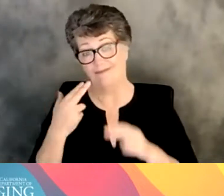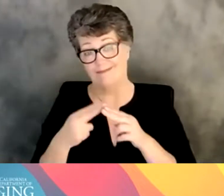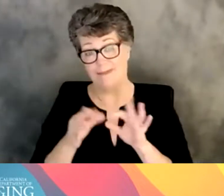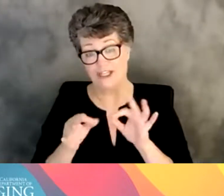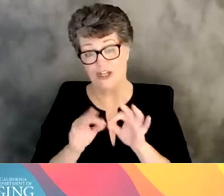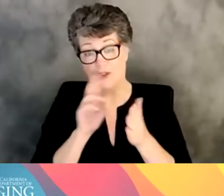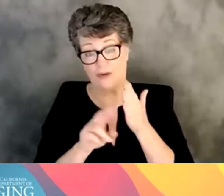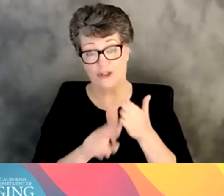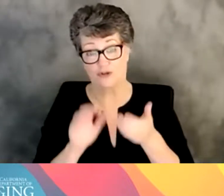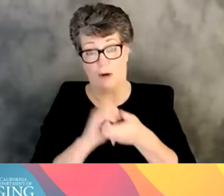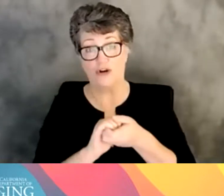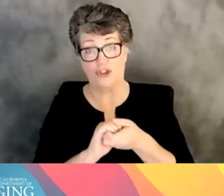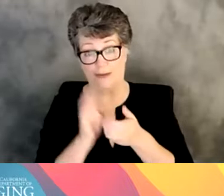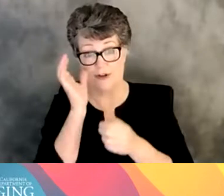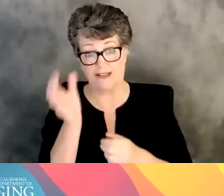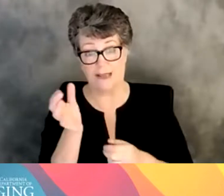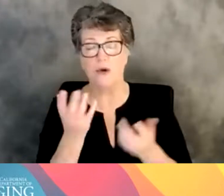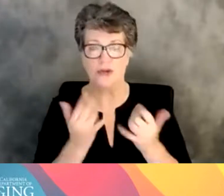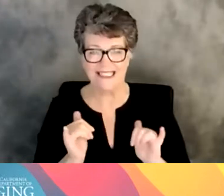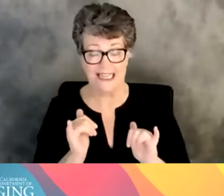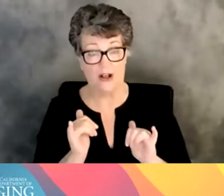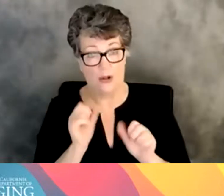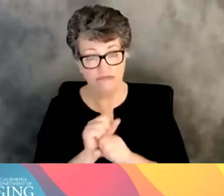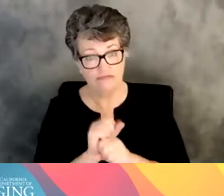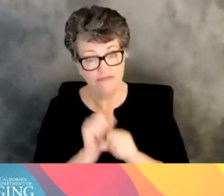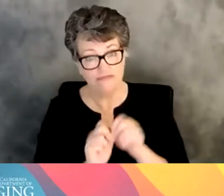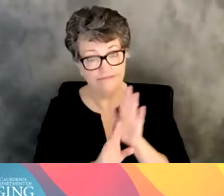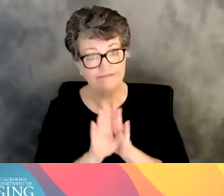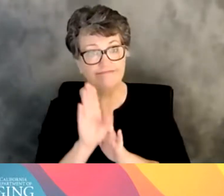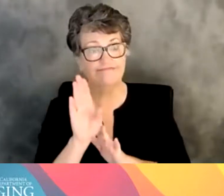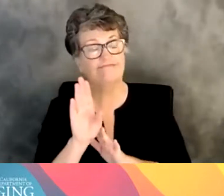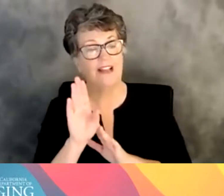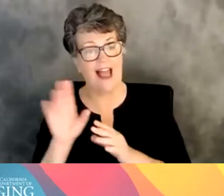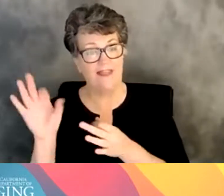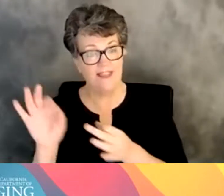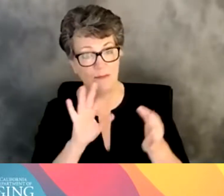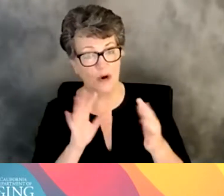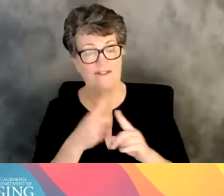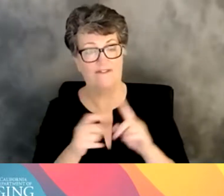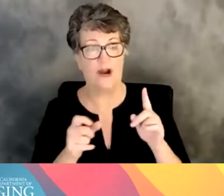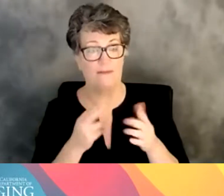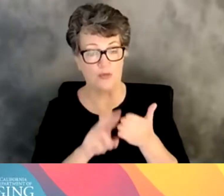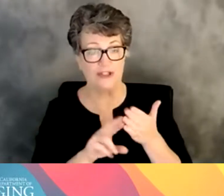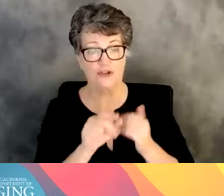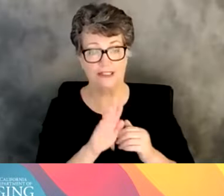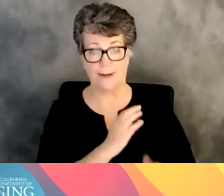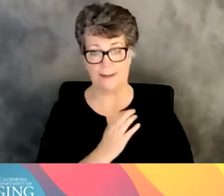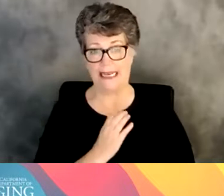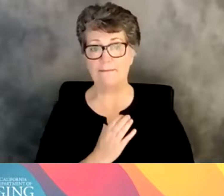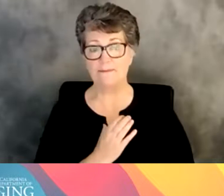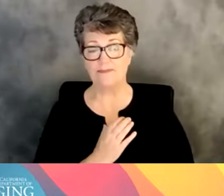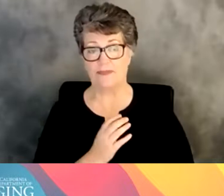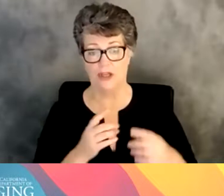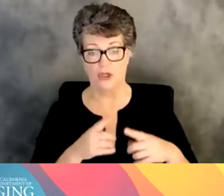research partnership concept that we are still building on the tremendous input that we had from the research subcommittee during